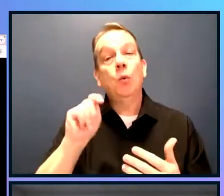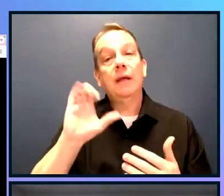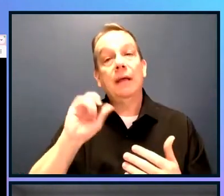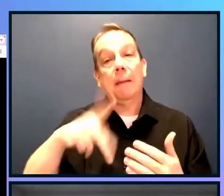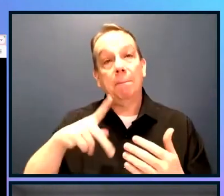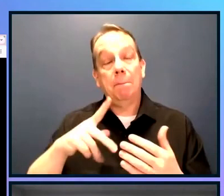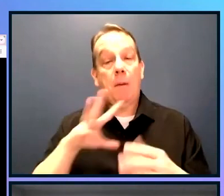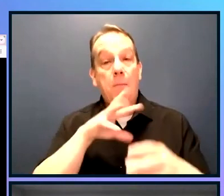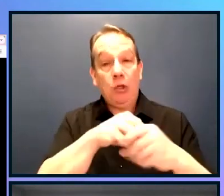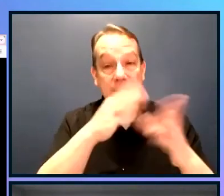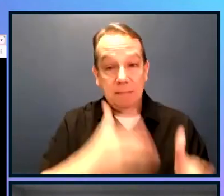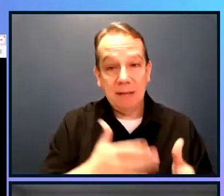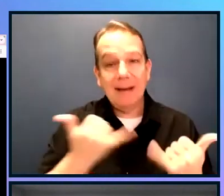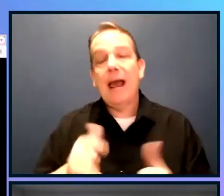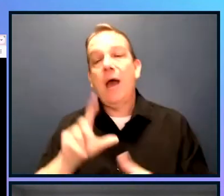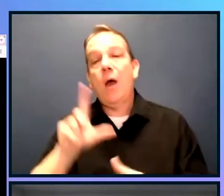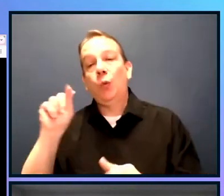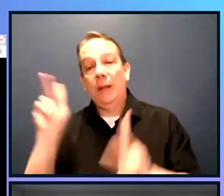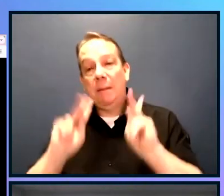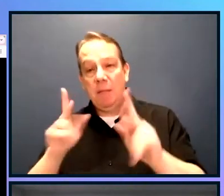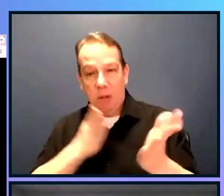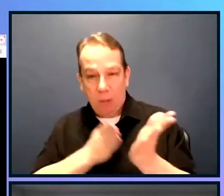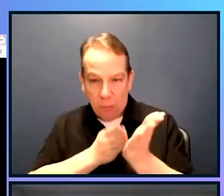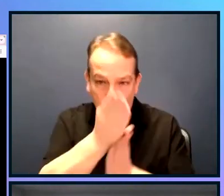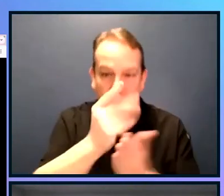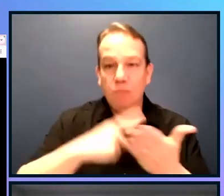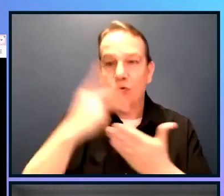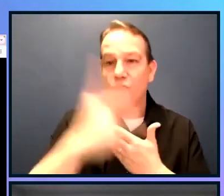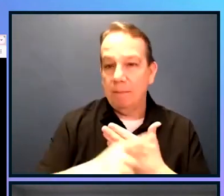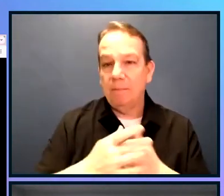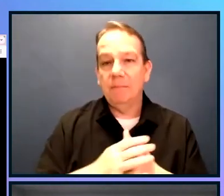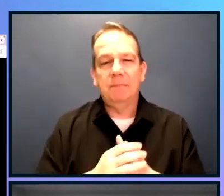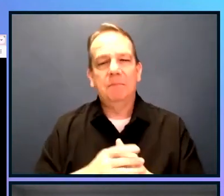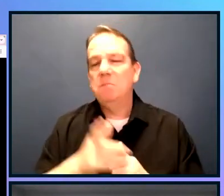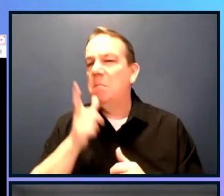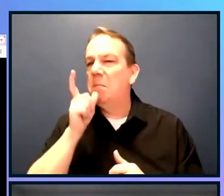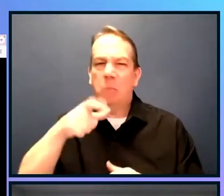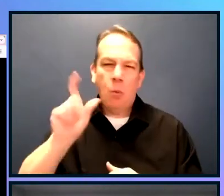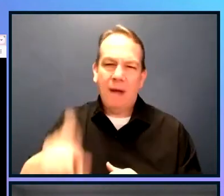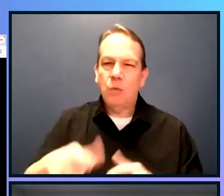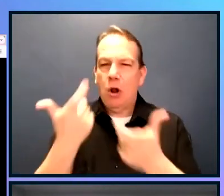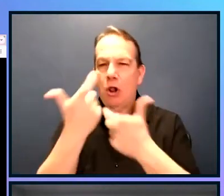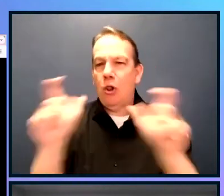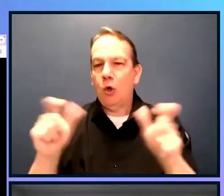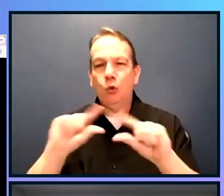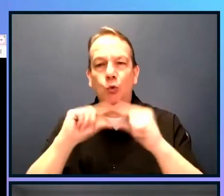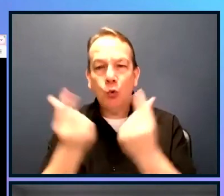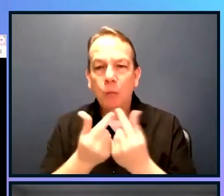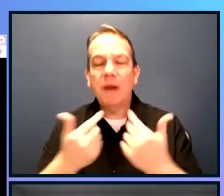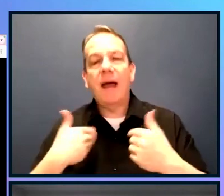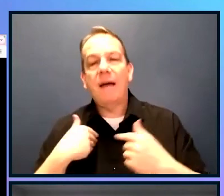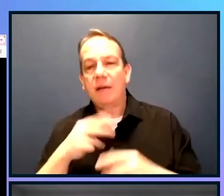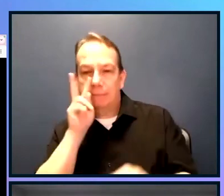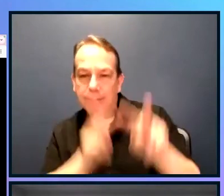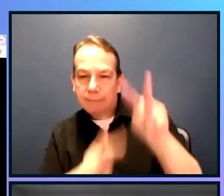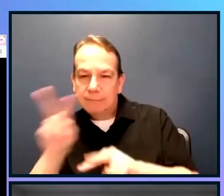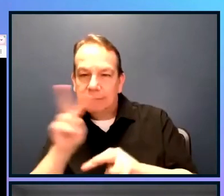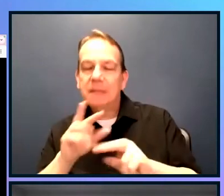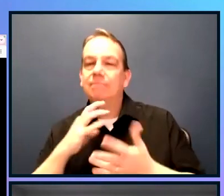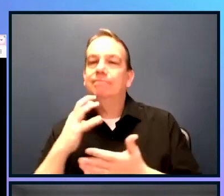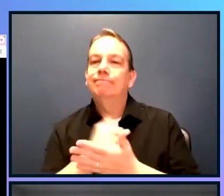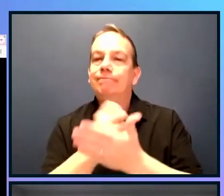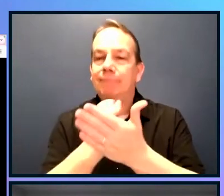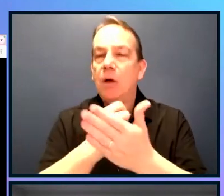now 20 people have gone through the bootcamp. So you don't need to have a large group to gain insight into the benefits of your